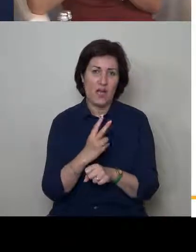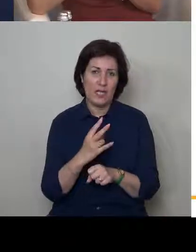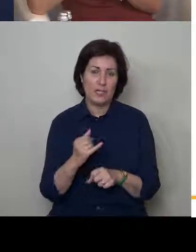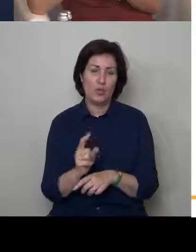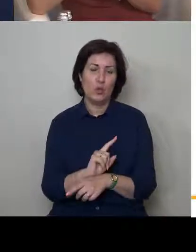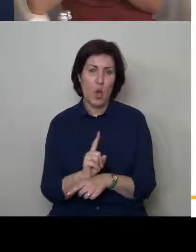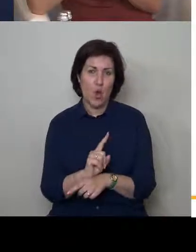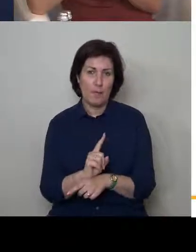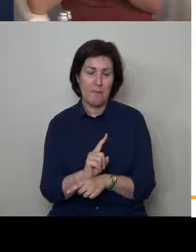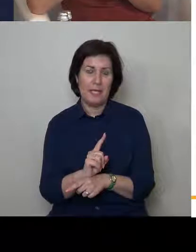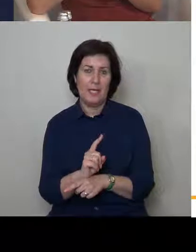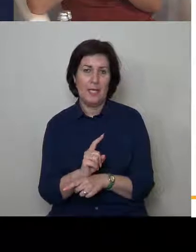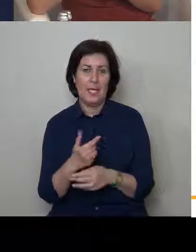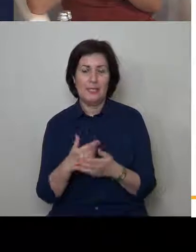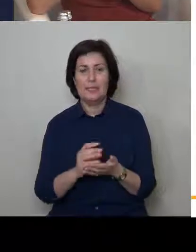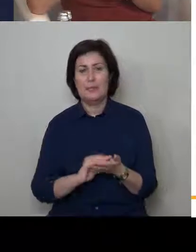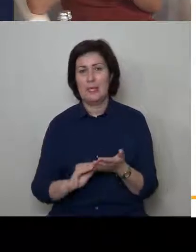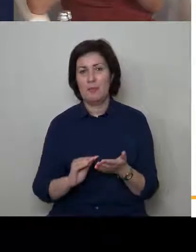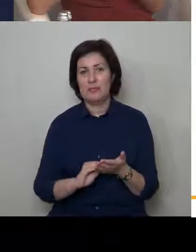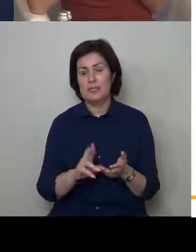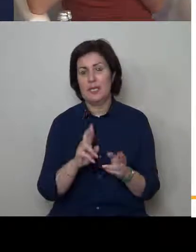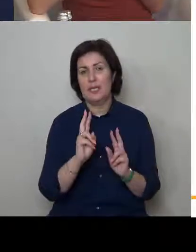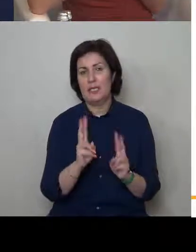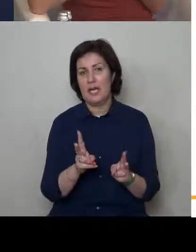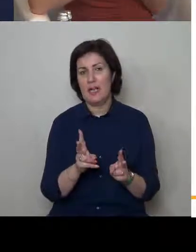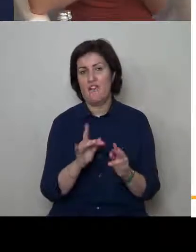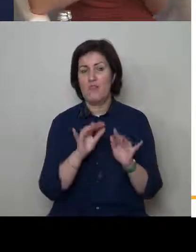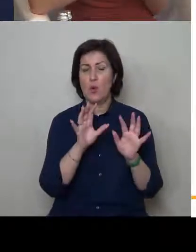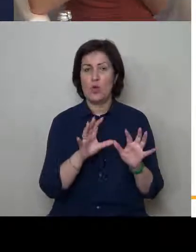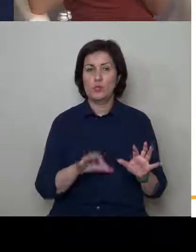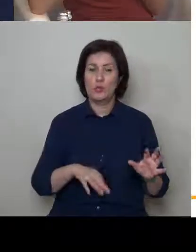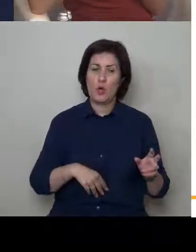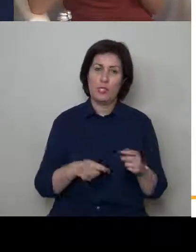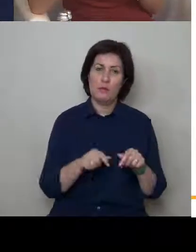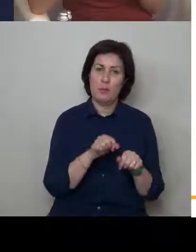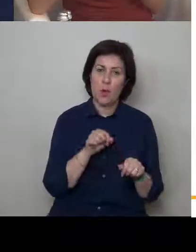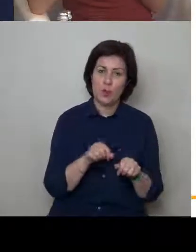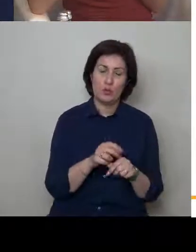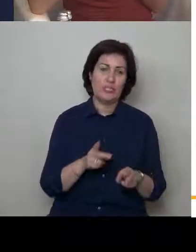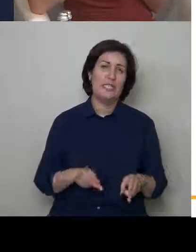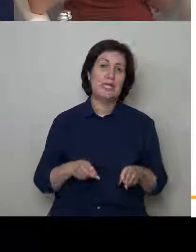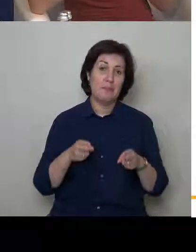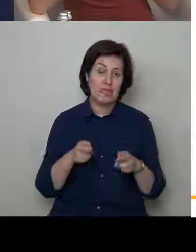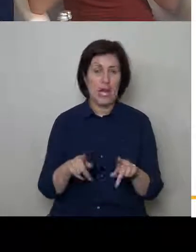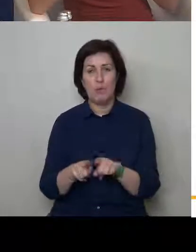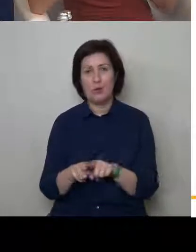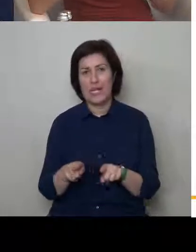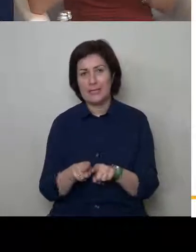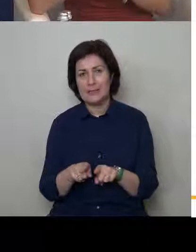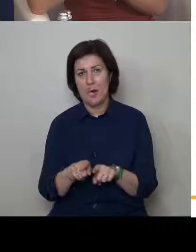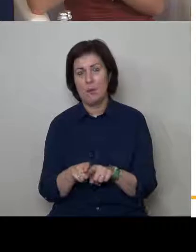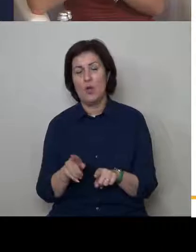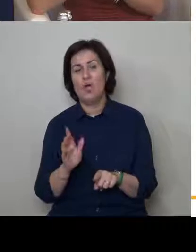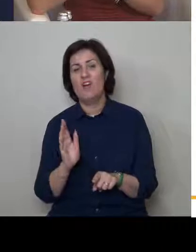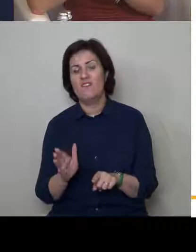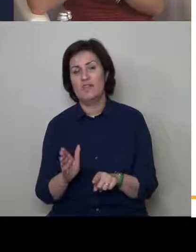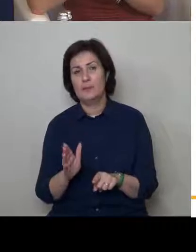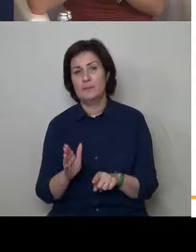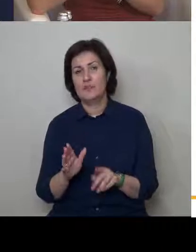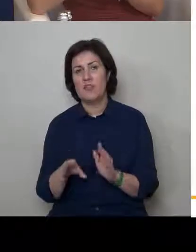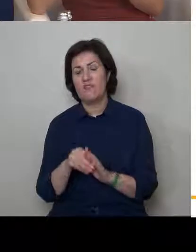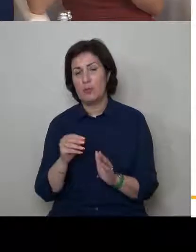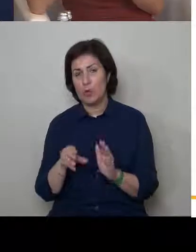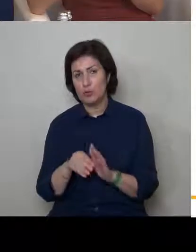the draft was finalized, so administrative code and